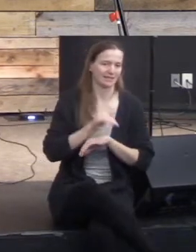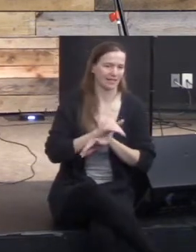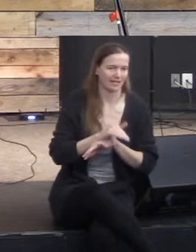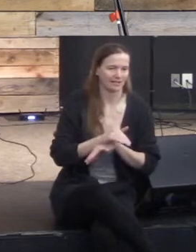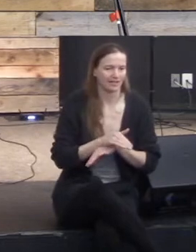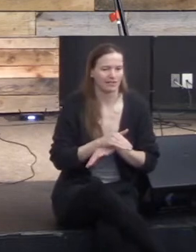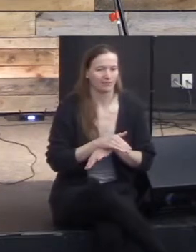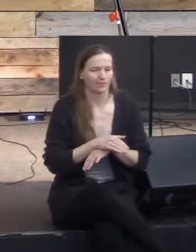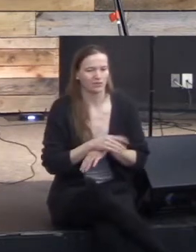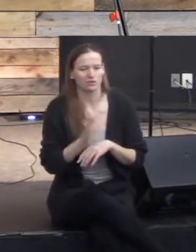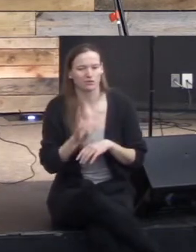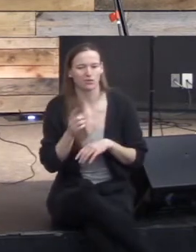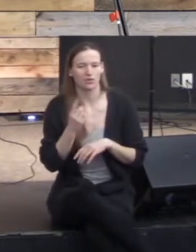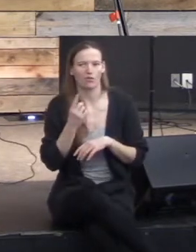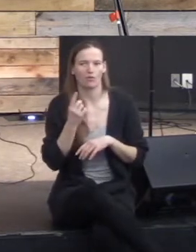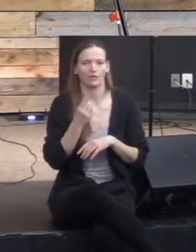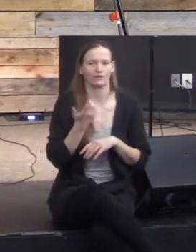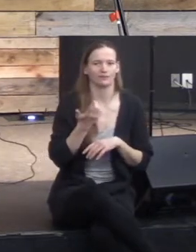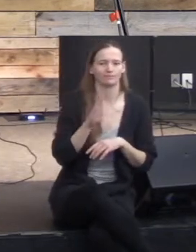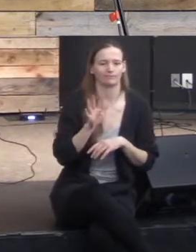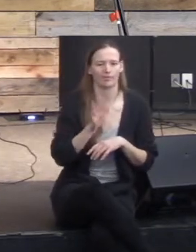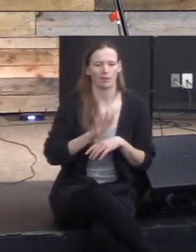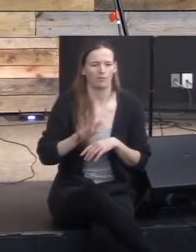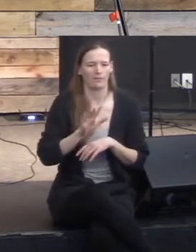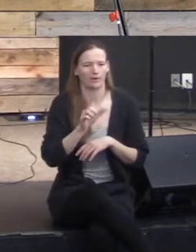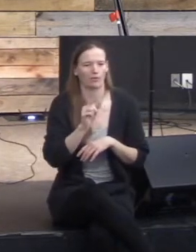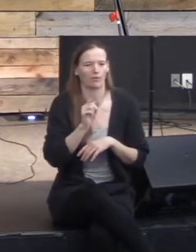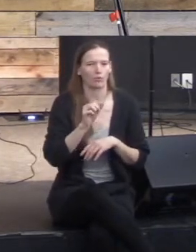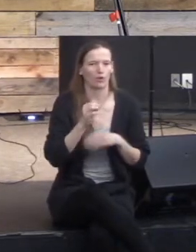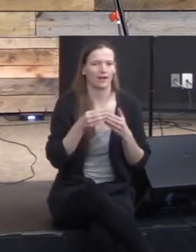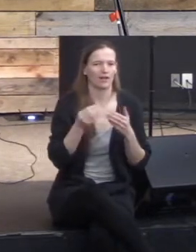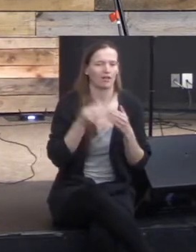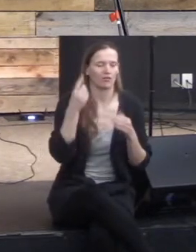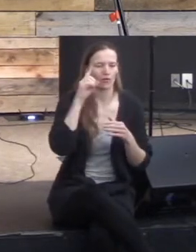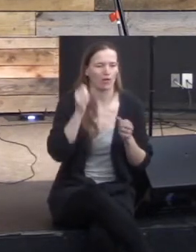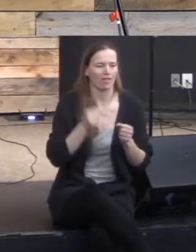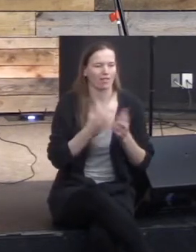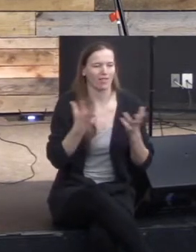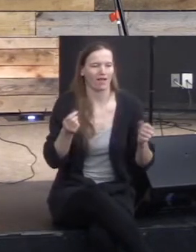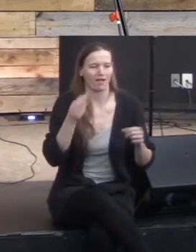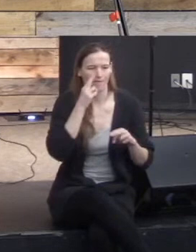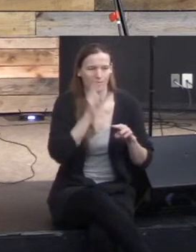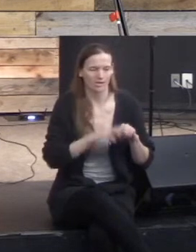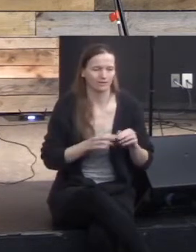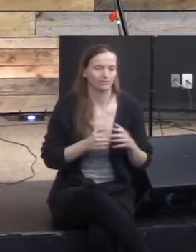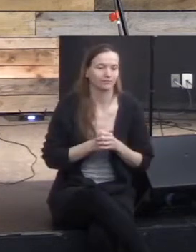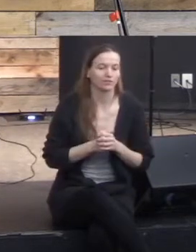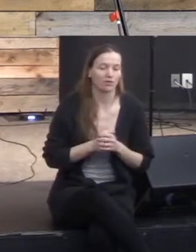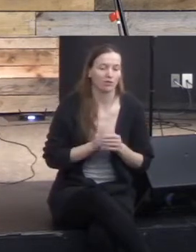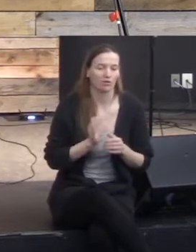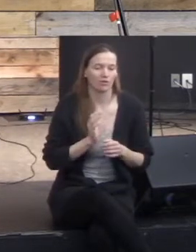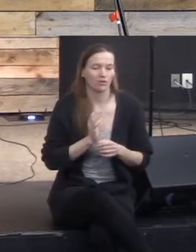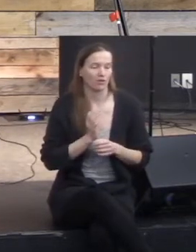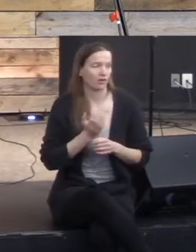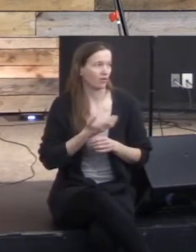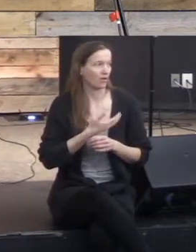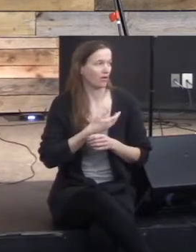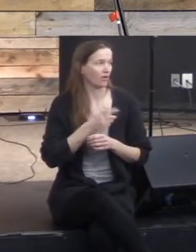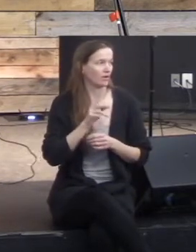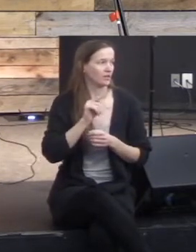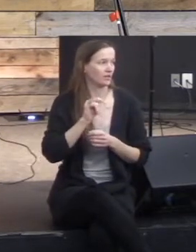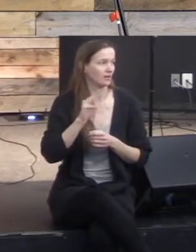please register. Also, our very own Tim and Crystal Schmidt